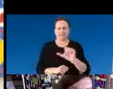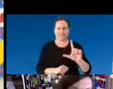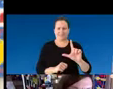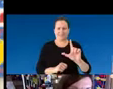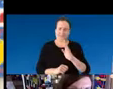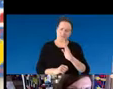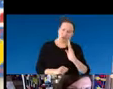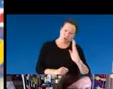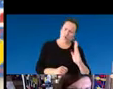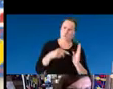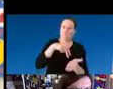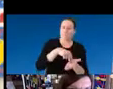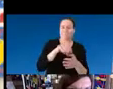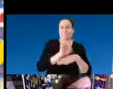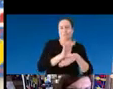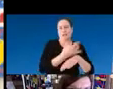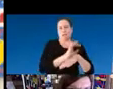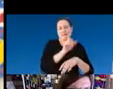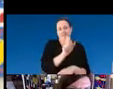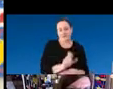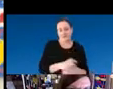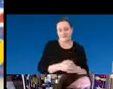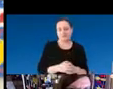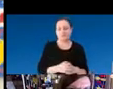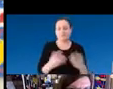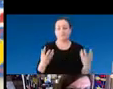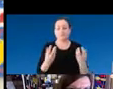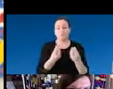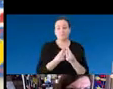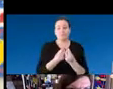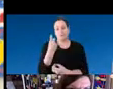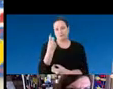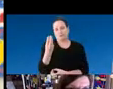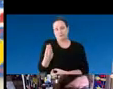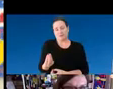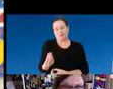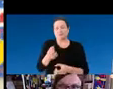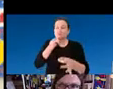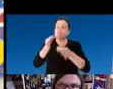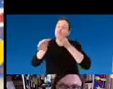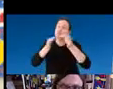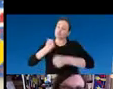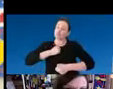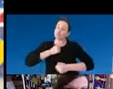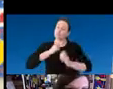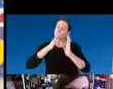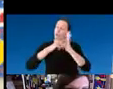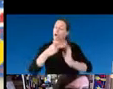And you see a child there sharing their artwork and what it means to them.